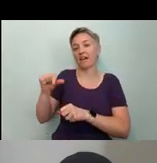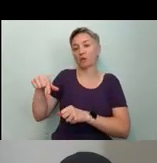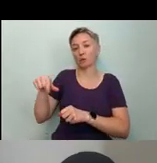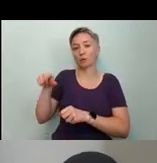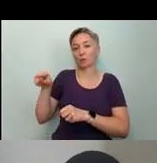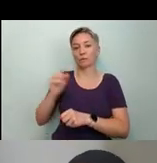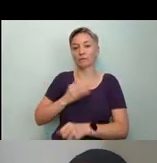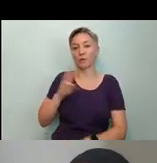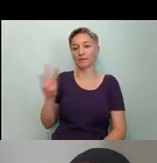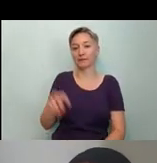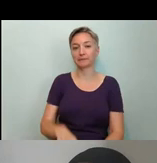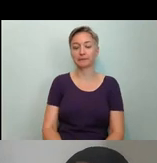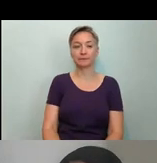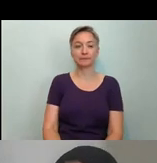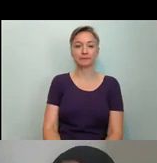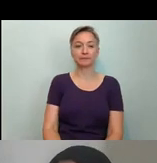well.